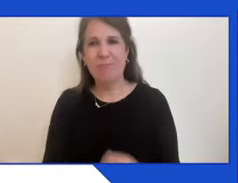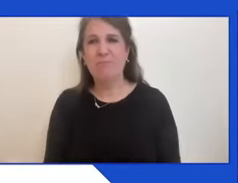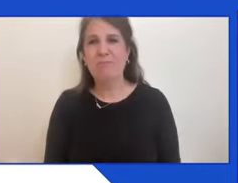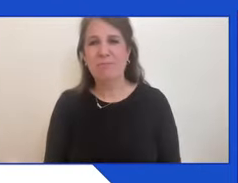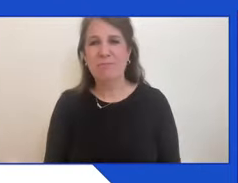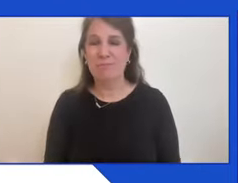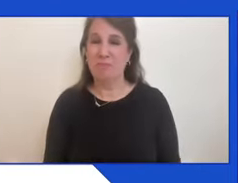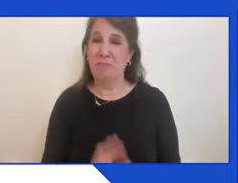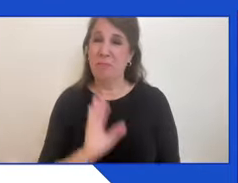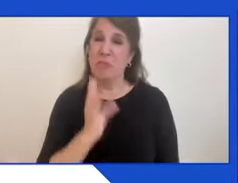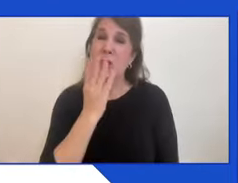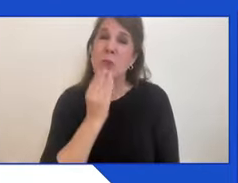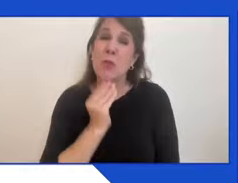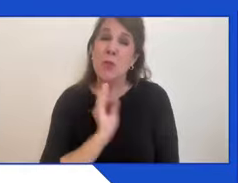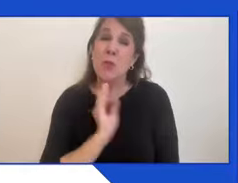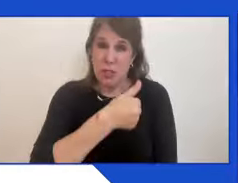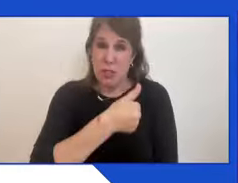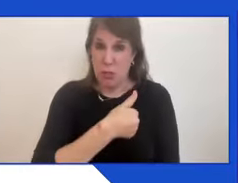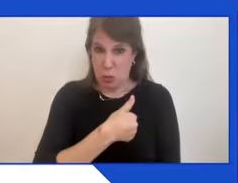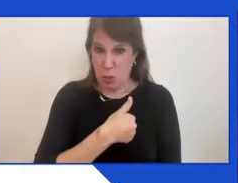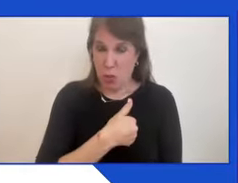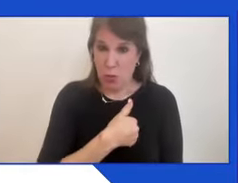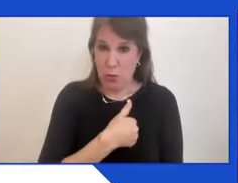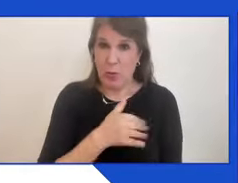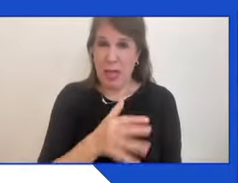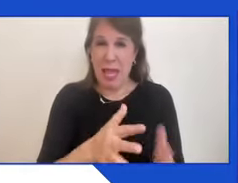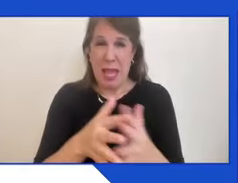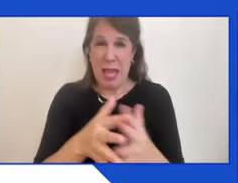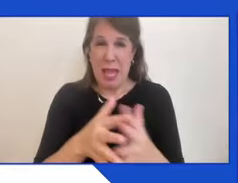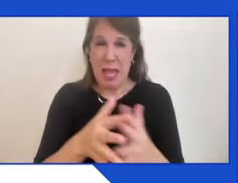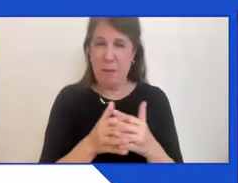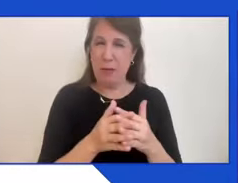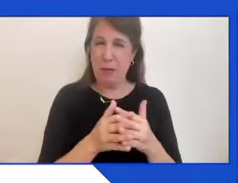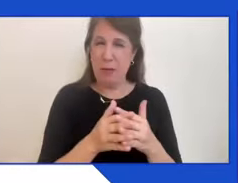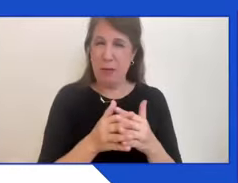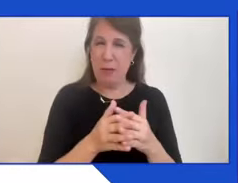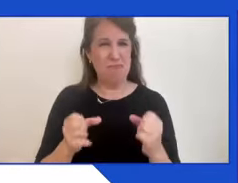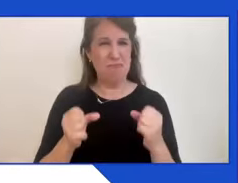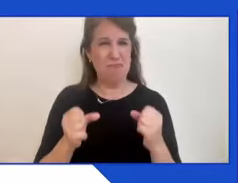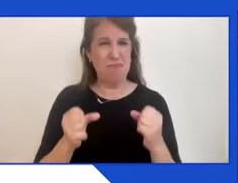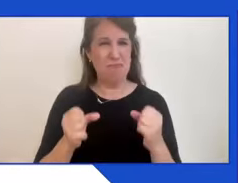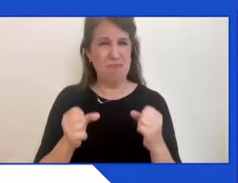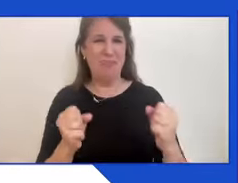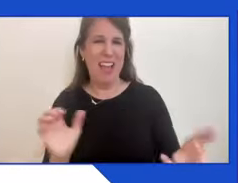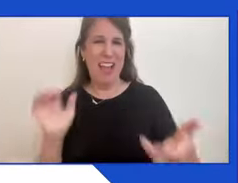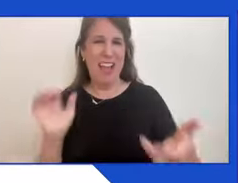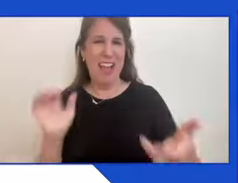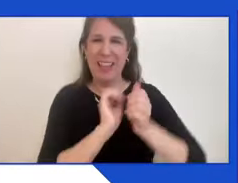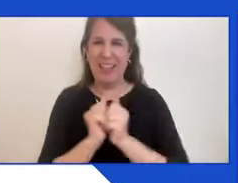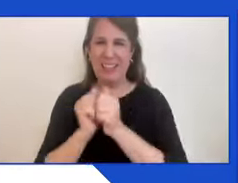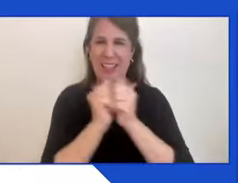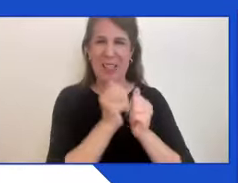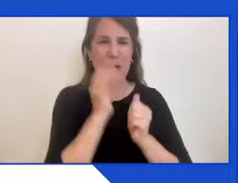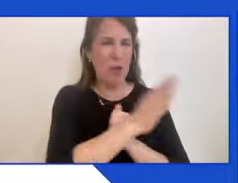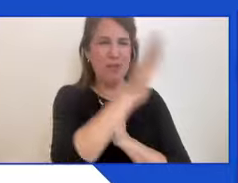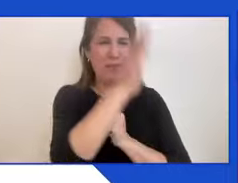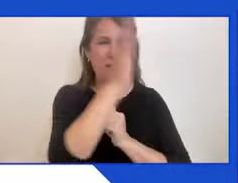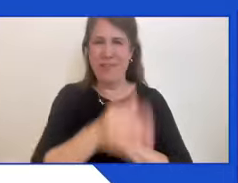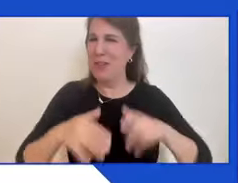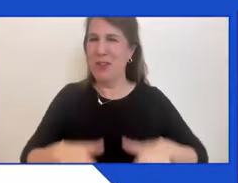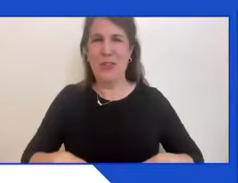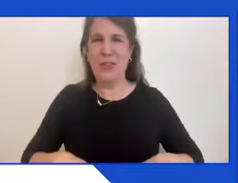The Jewish soul, the American resolve, allied together, shall never surrender values